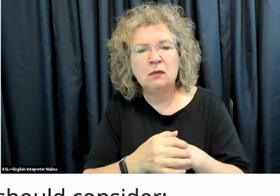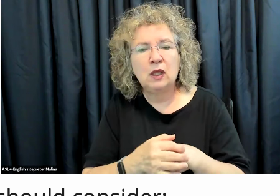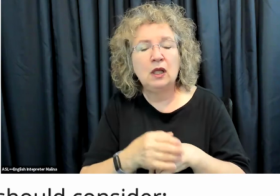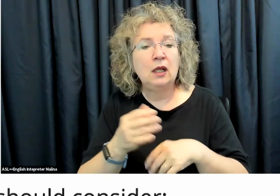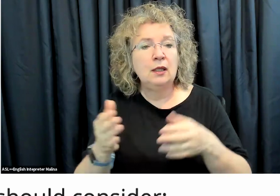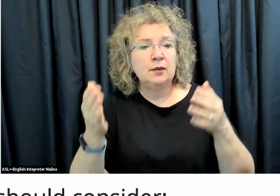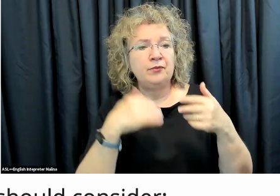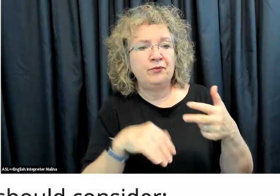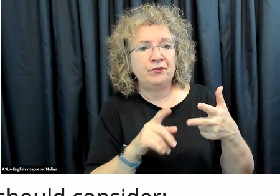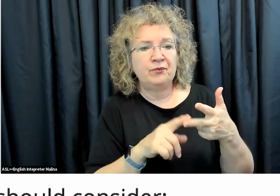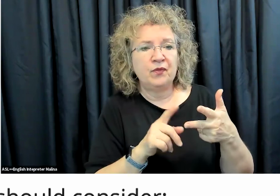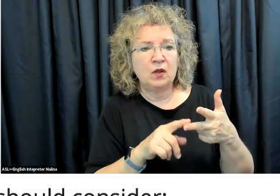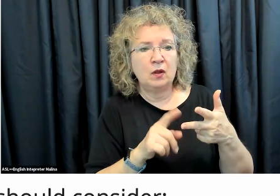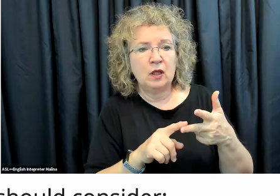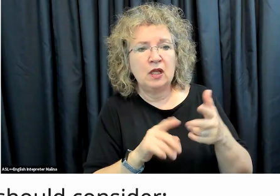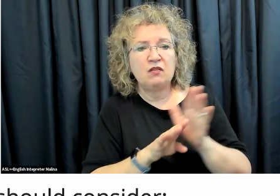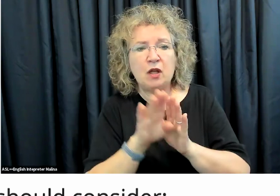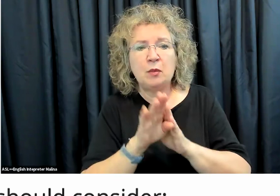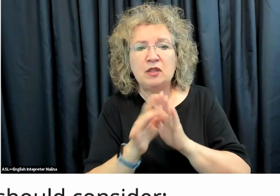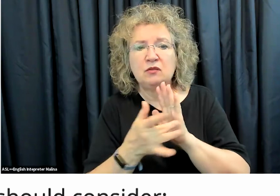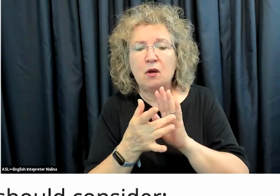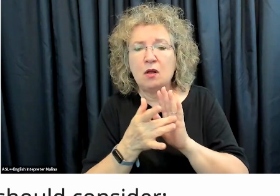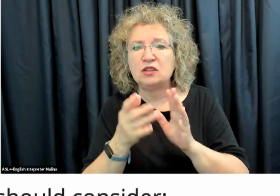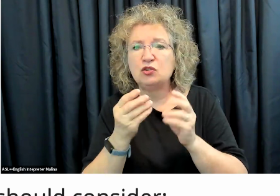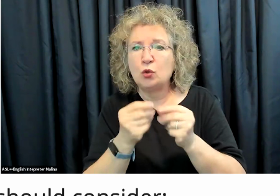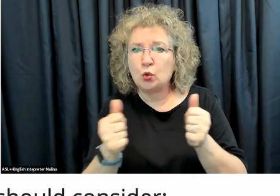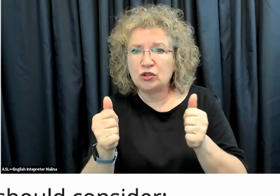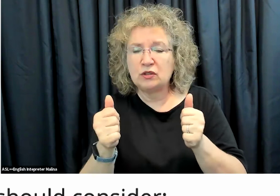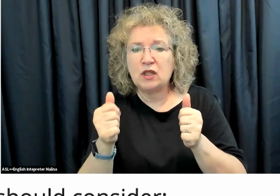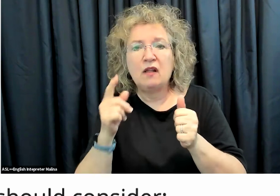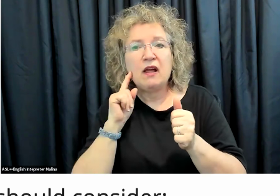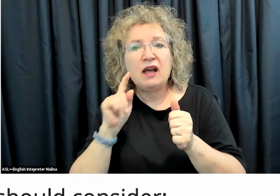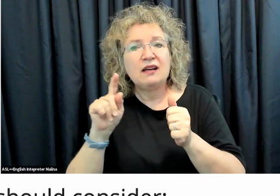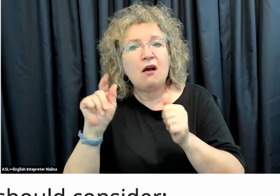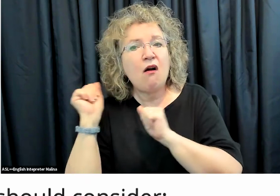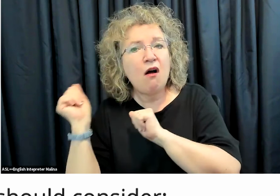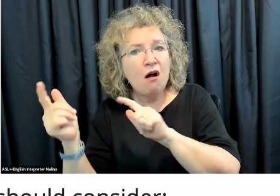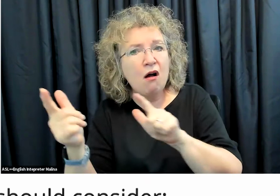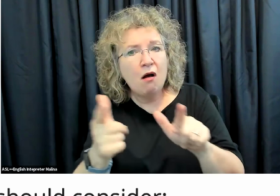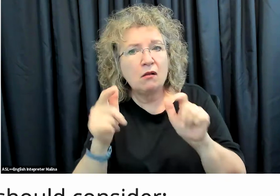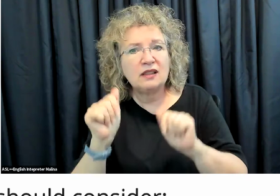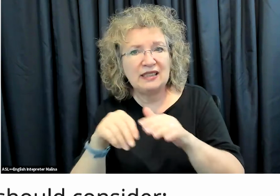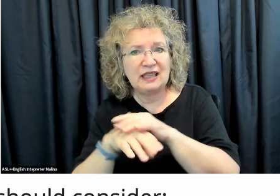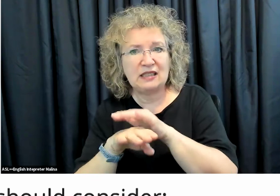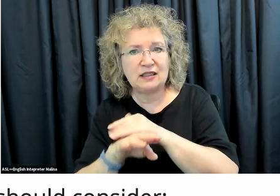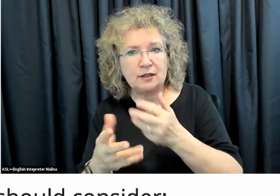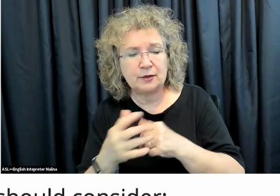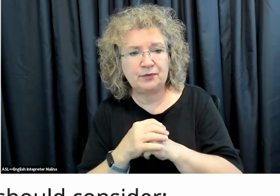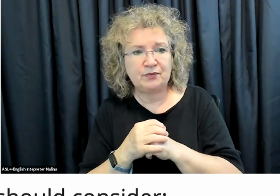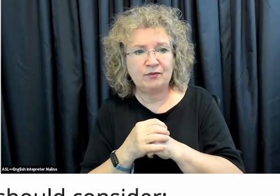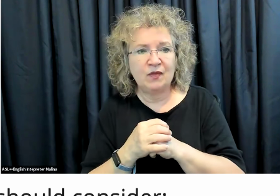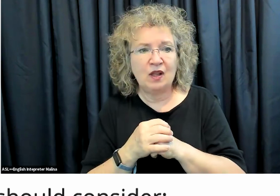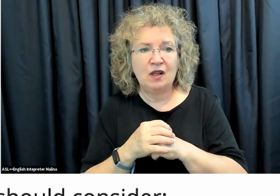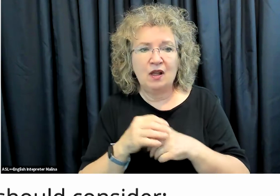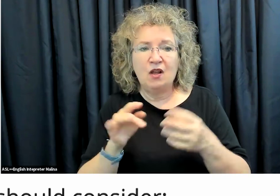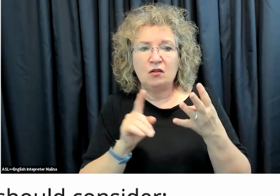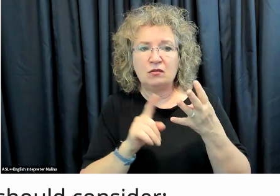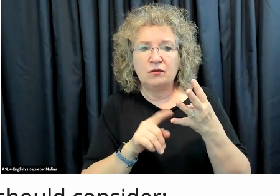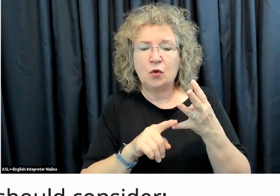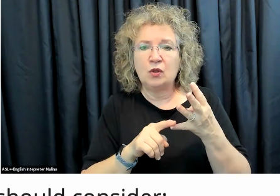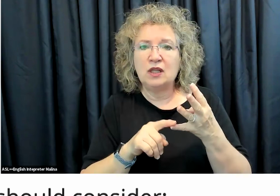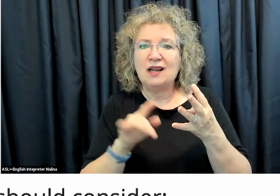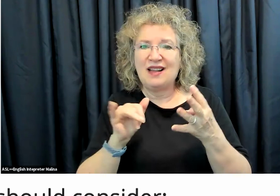that are accessible to all parties involved. Fourth, engaging, as our first presenter said, engaging with our healthcare